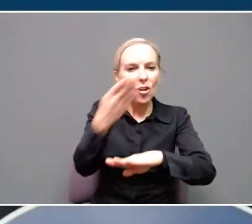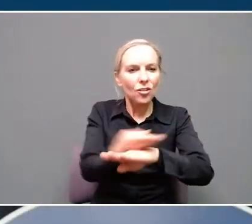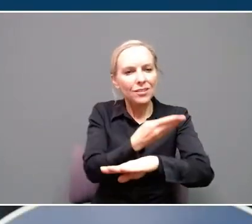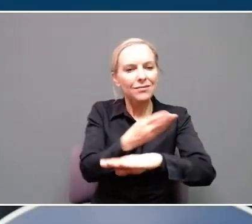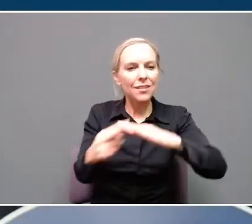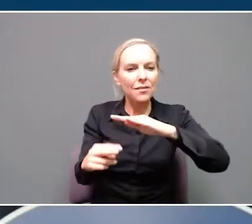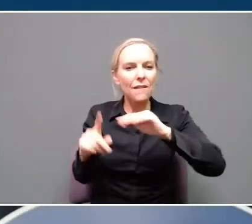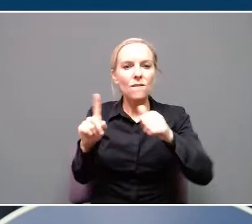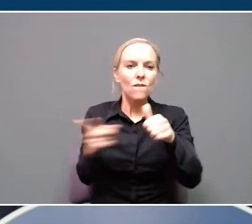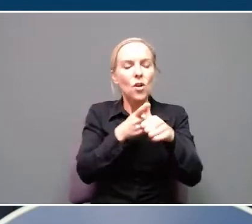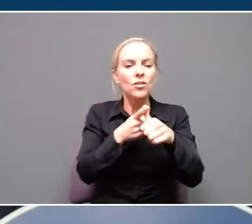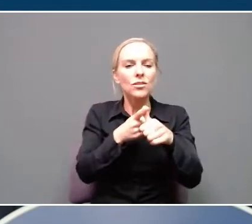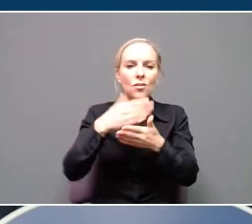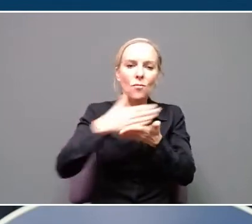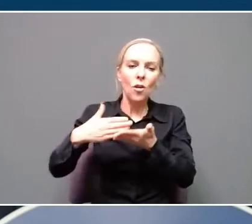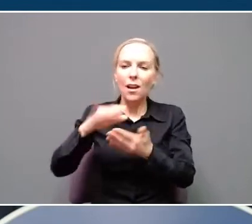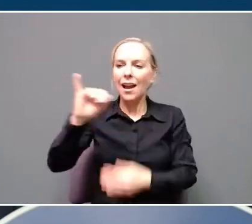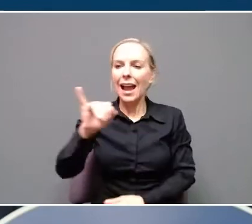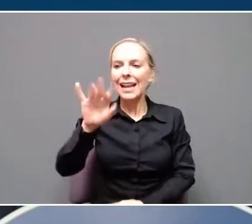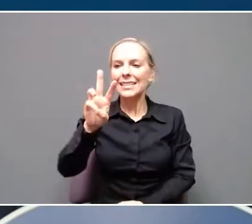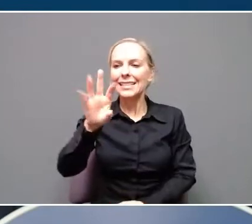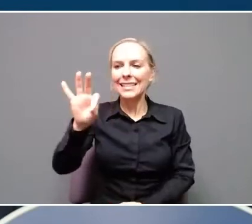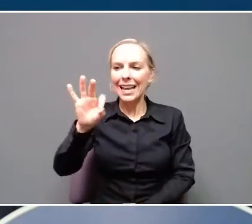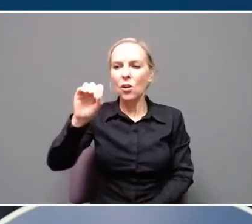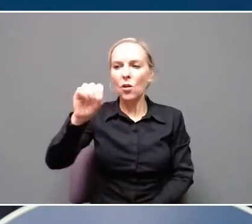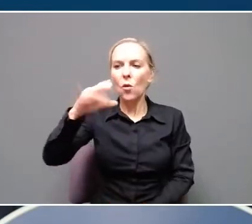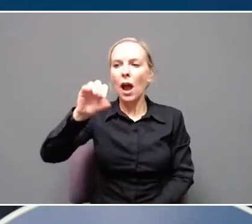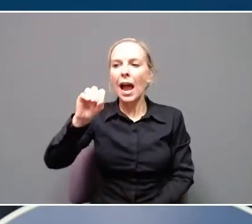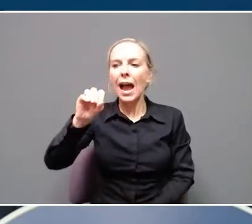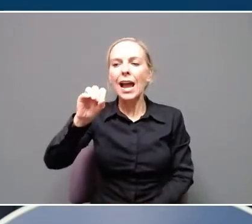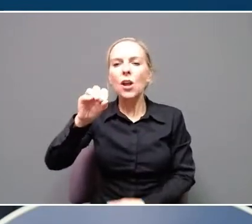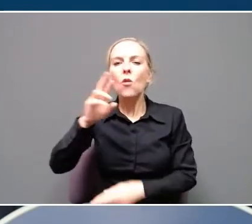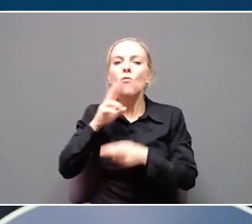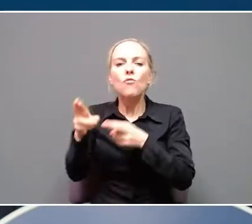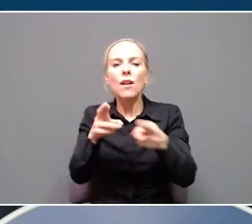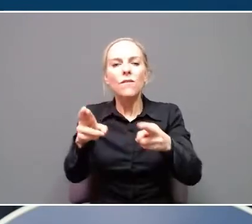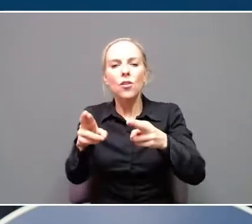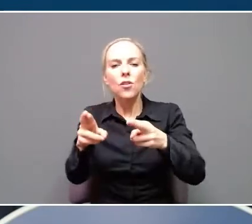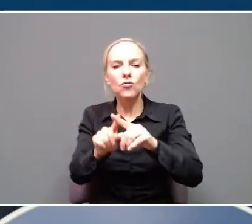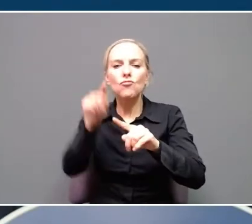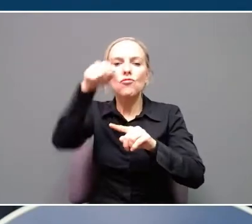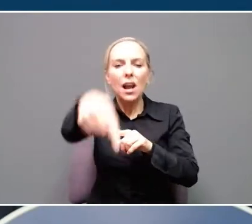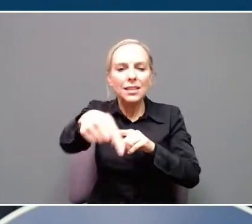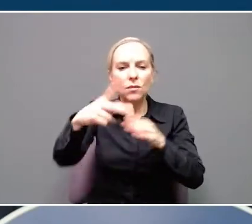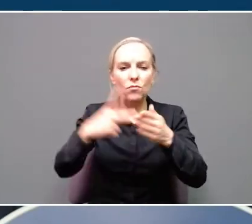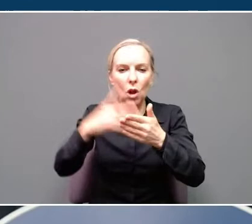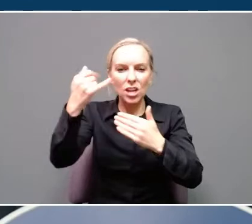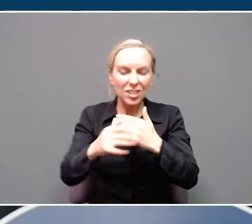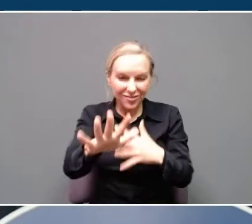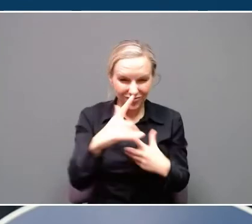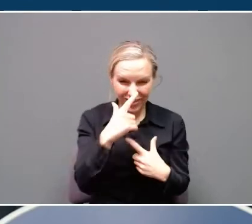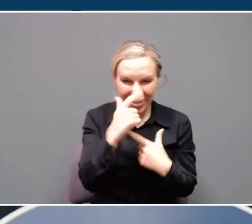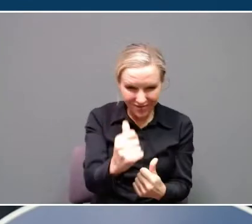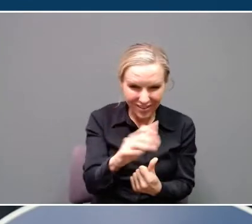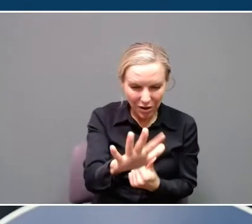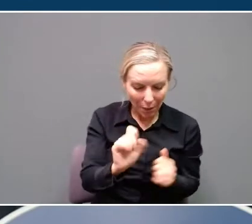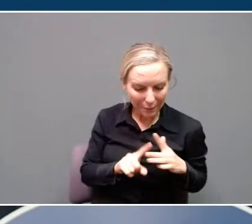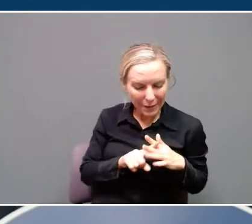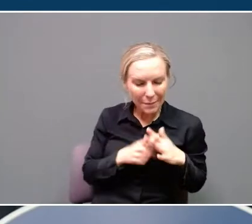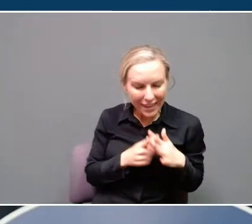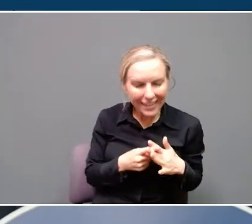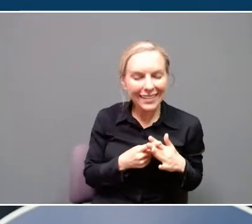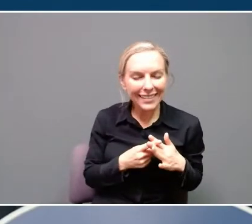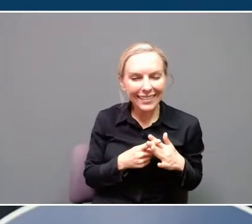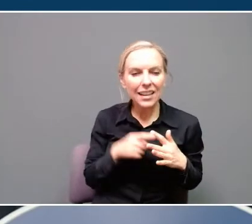of the I-69 Ohio River Crossing Project. See, this is interesting because it's the beginning of the